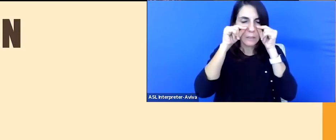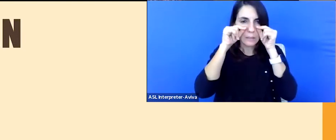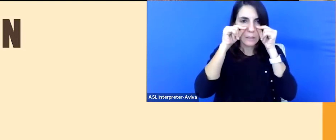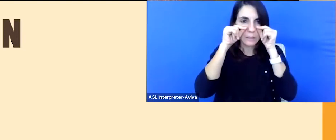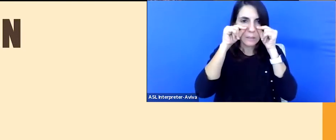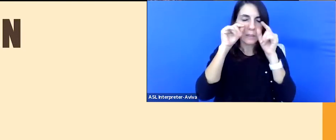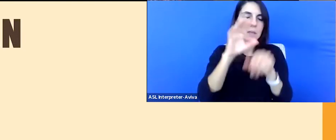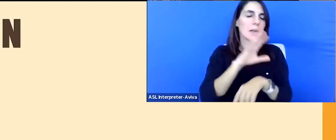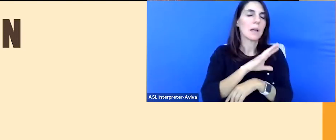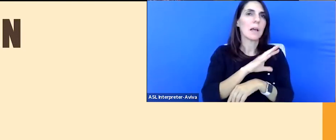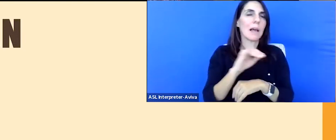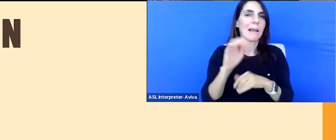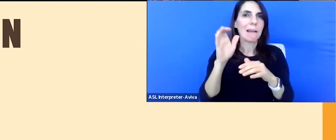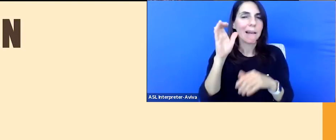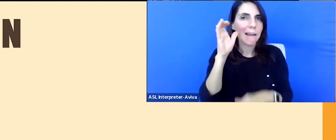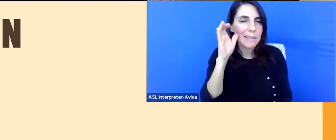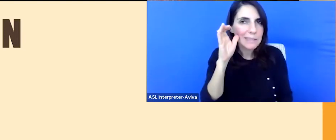and actively listen.